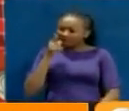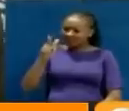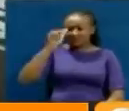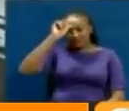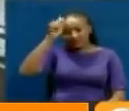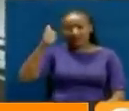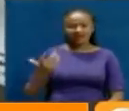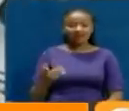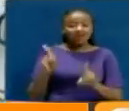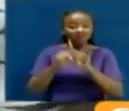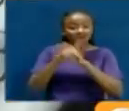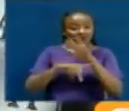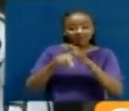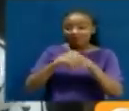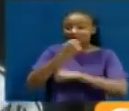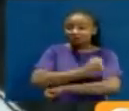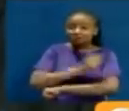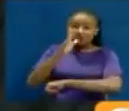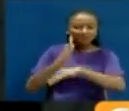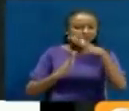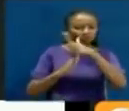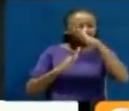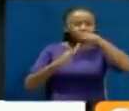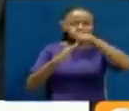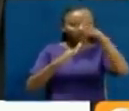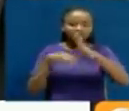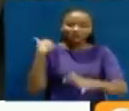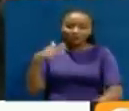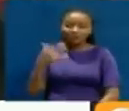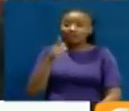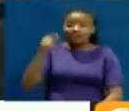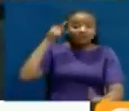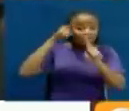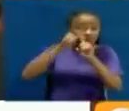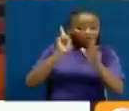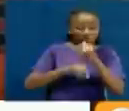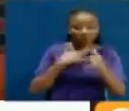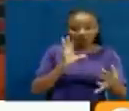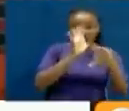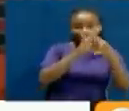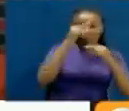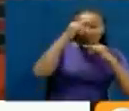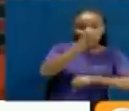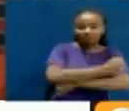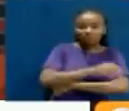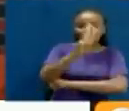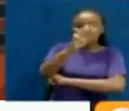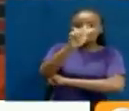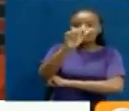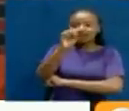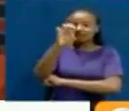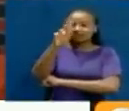mwenye, hata primary alikuwa hivyo top. Alan alitaka Maseno ama Maranda,